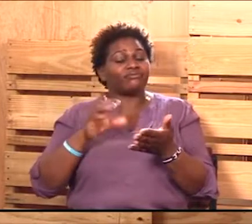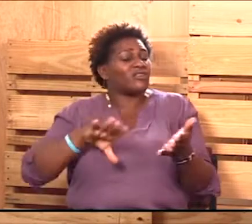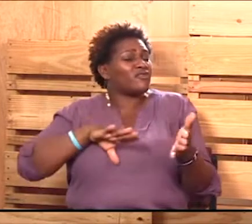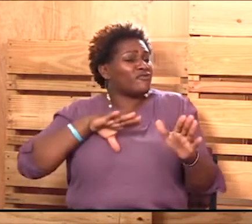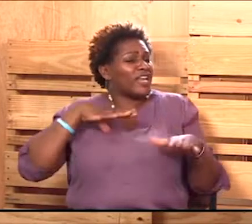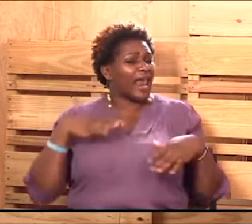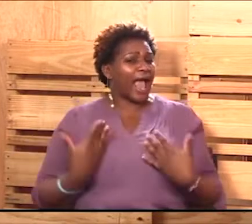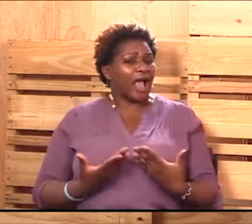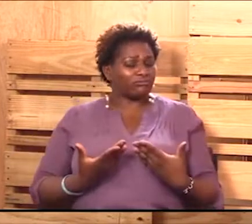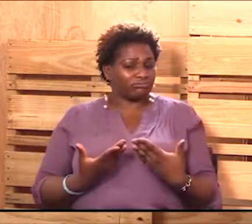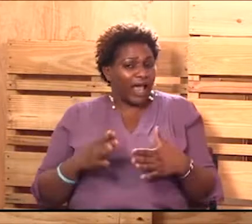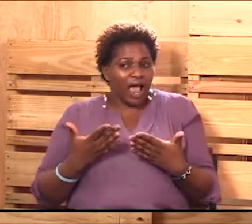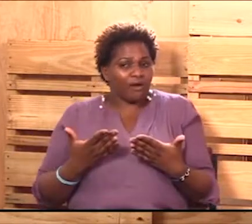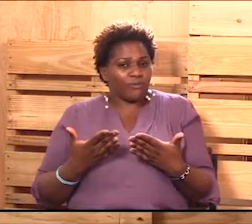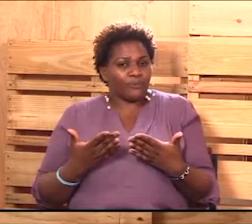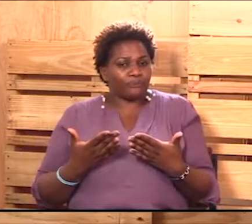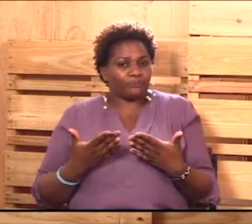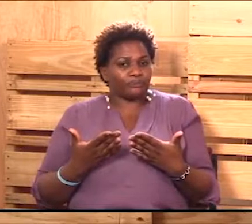how do you react from that?